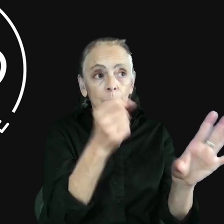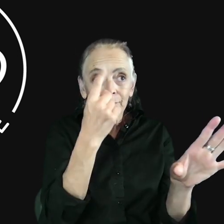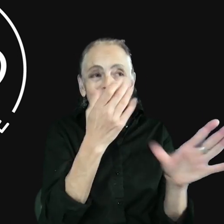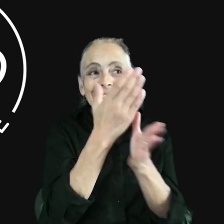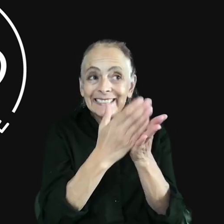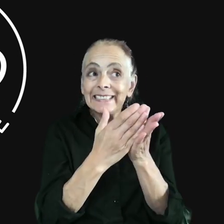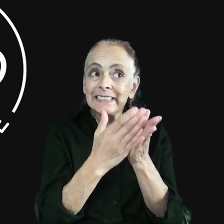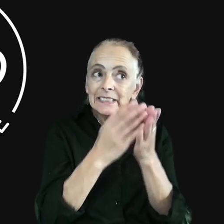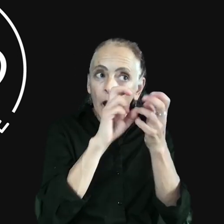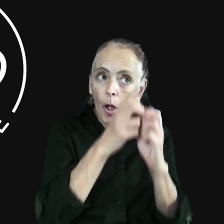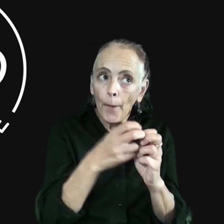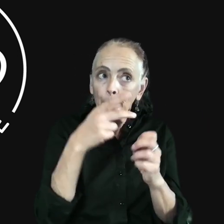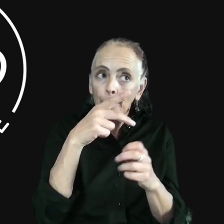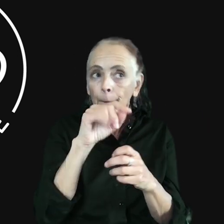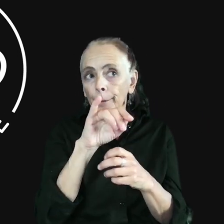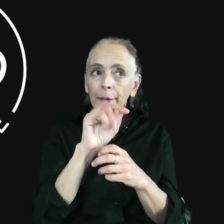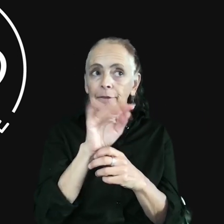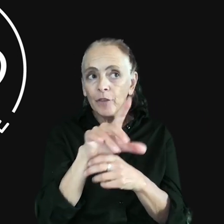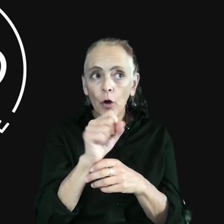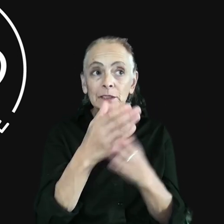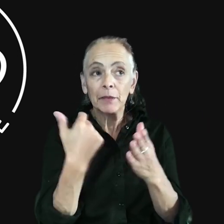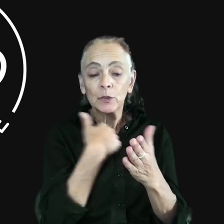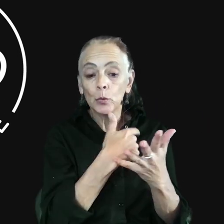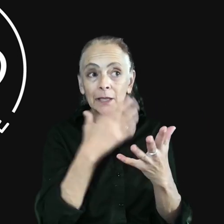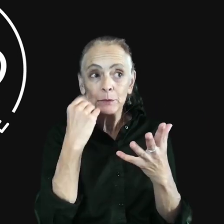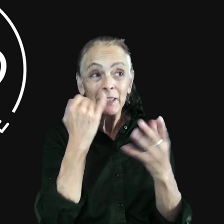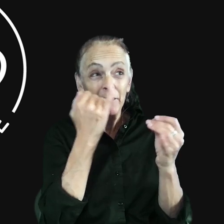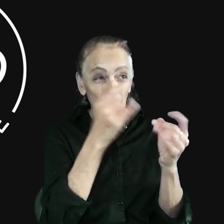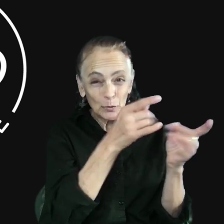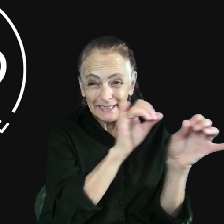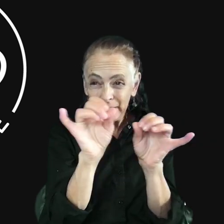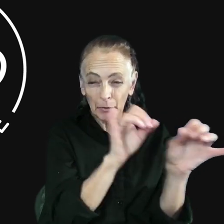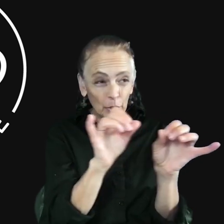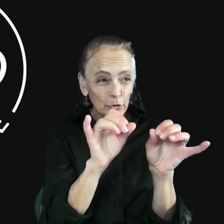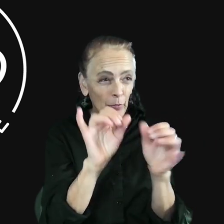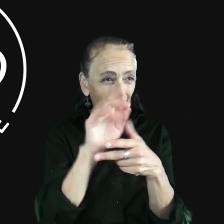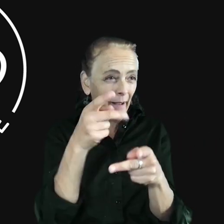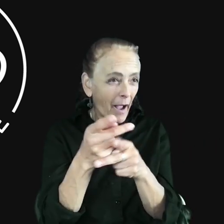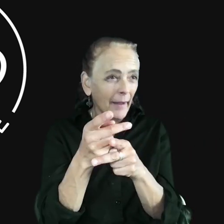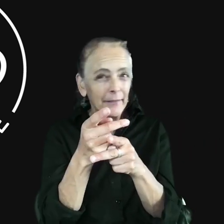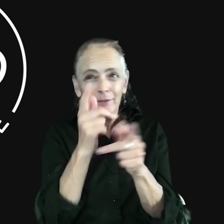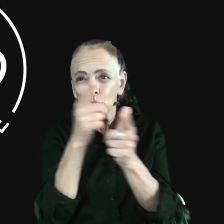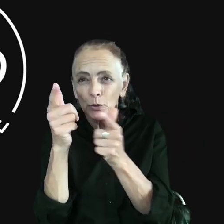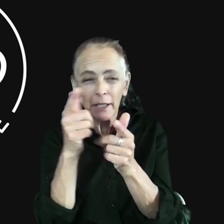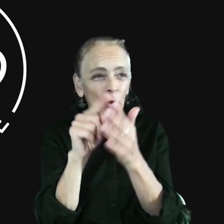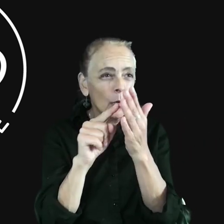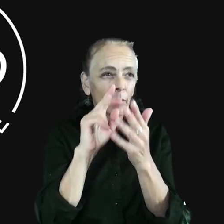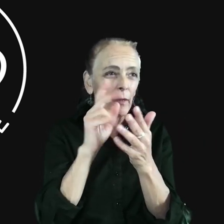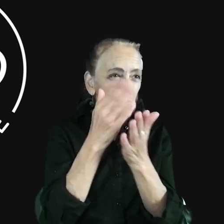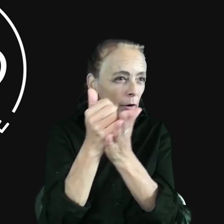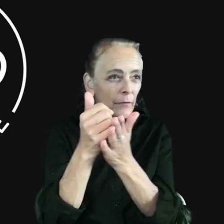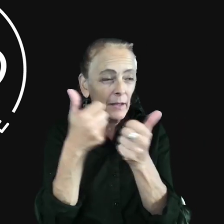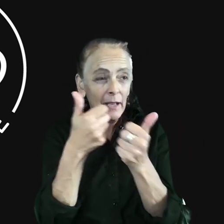pitfalls and some of the things that we experienced if you're doing something similar to these mechanics or this specific kind of aspect of the